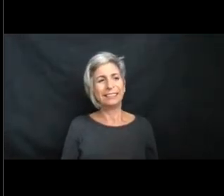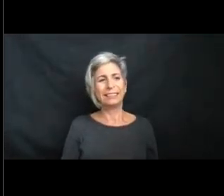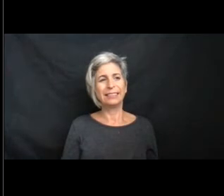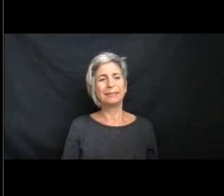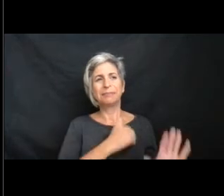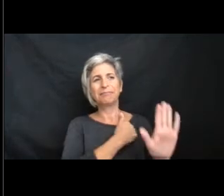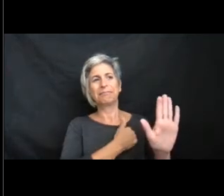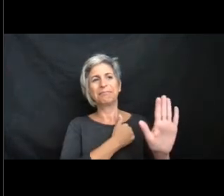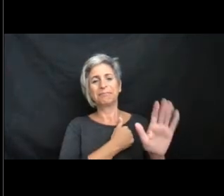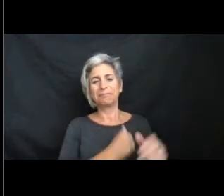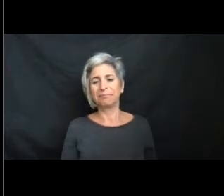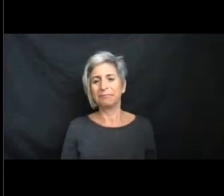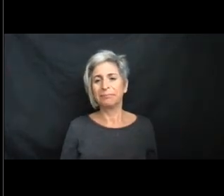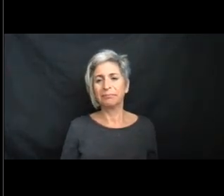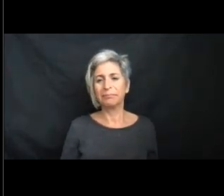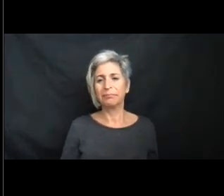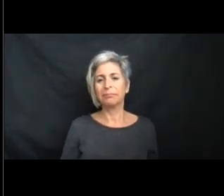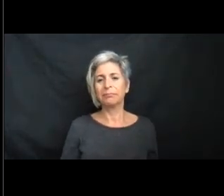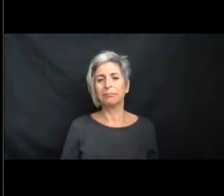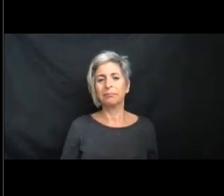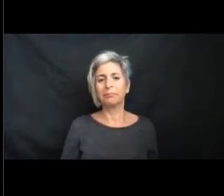apologies.